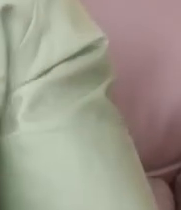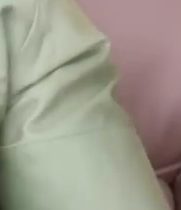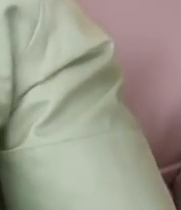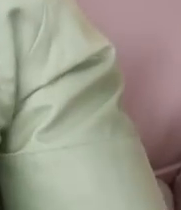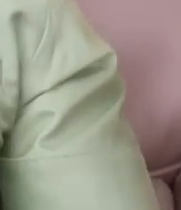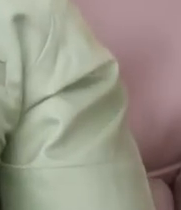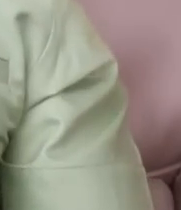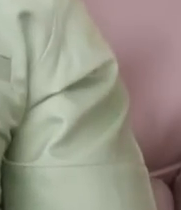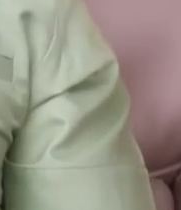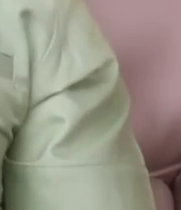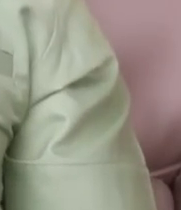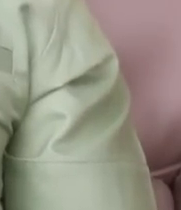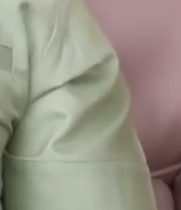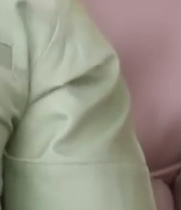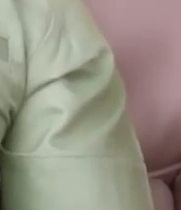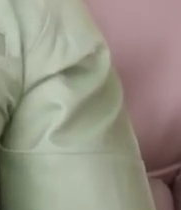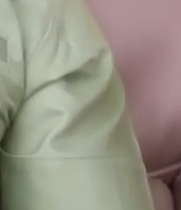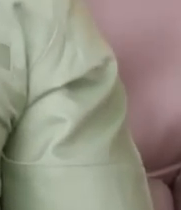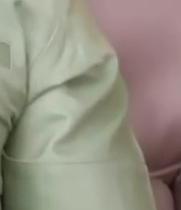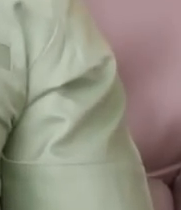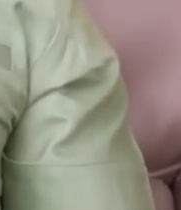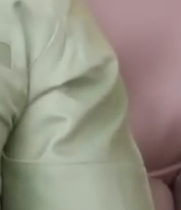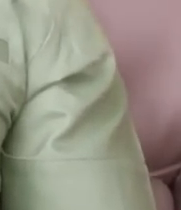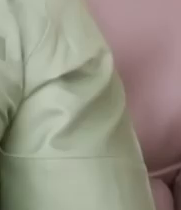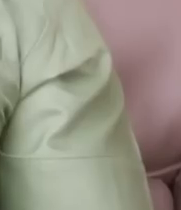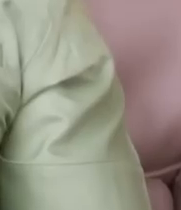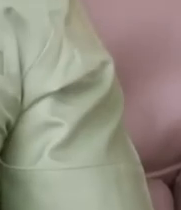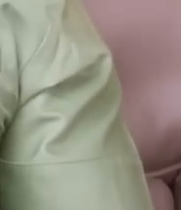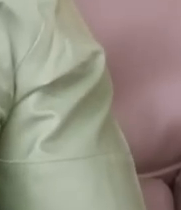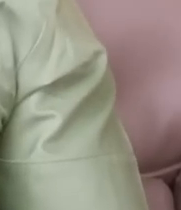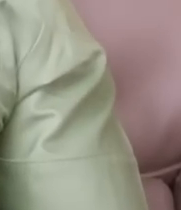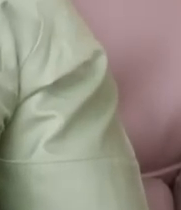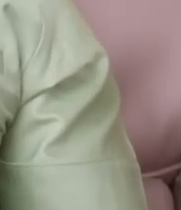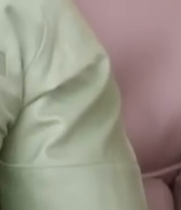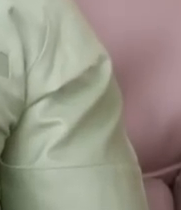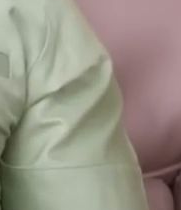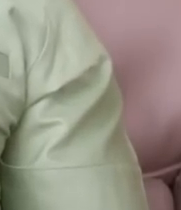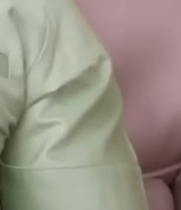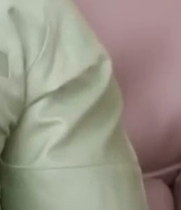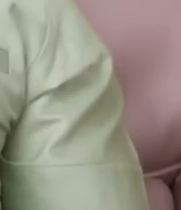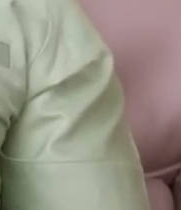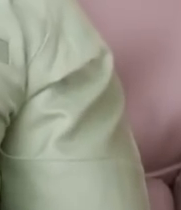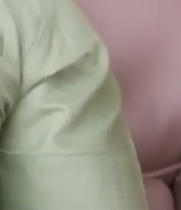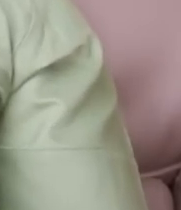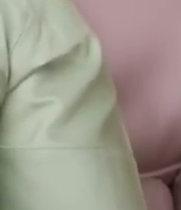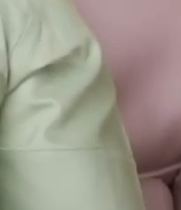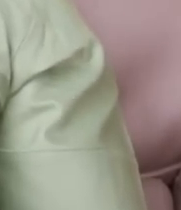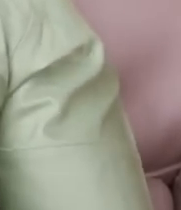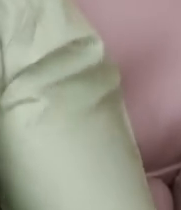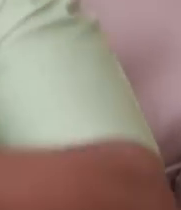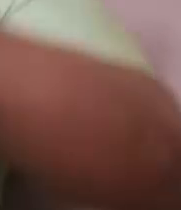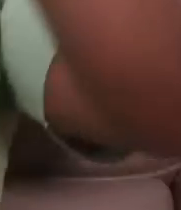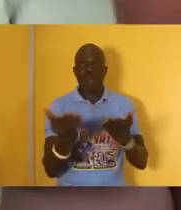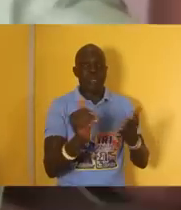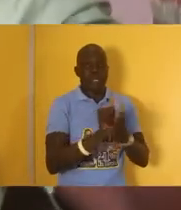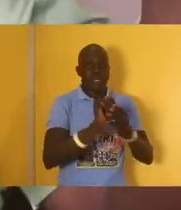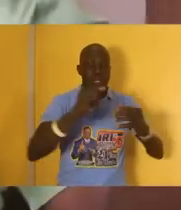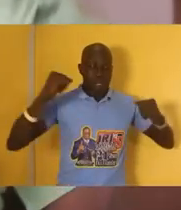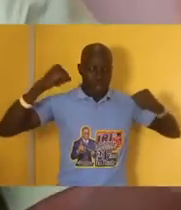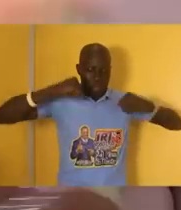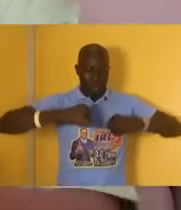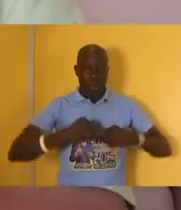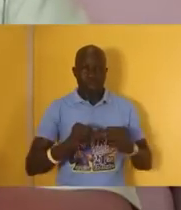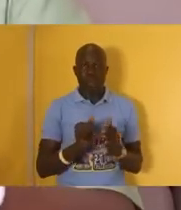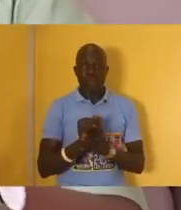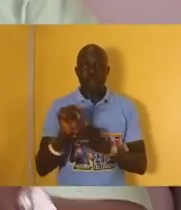get everybody know what we call riches. I get all to my city book. Riches mean blessing. I don't need you. Do I get